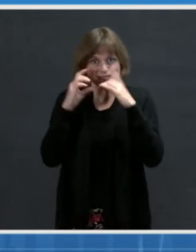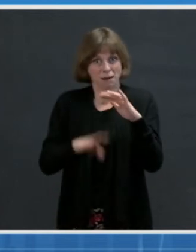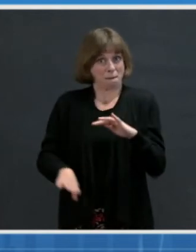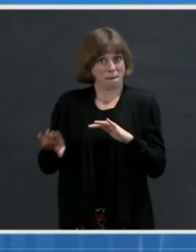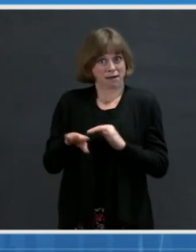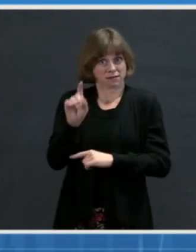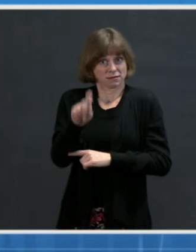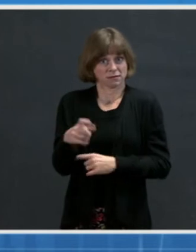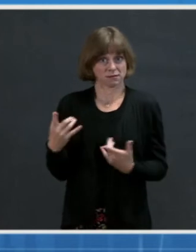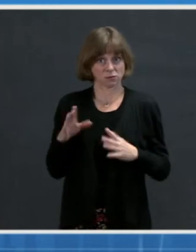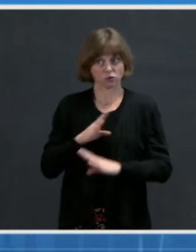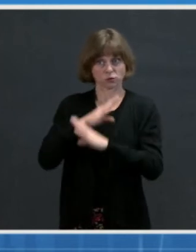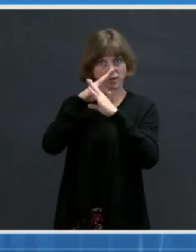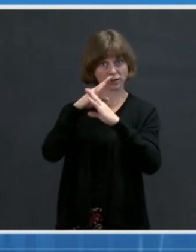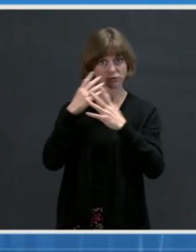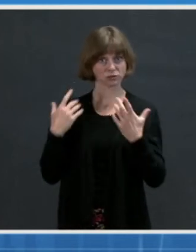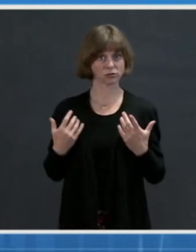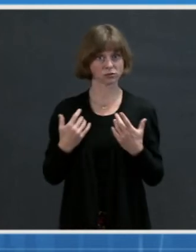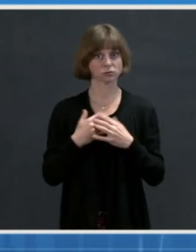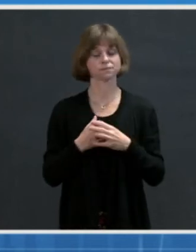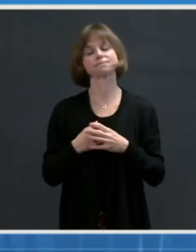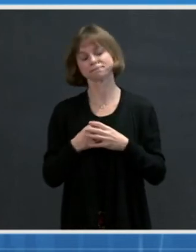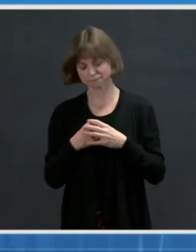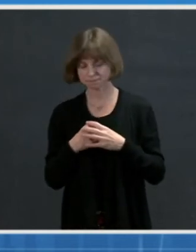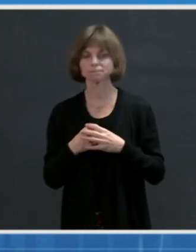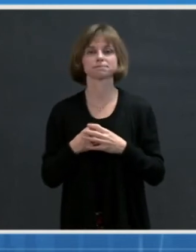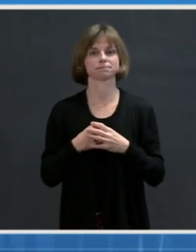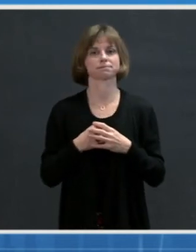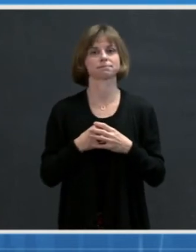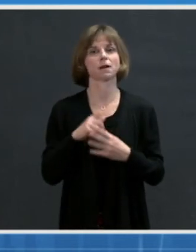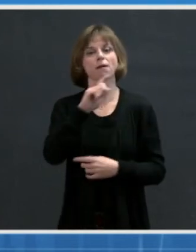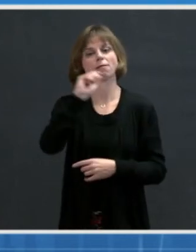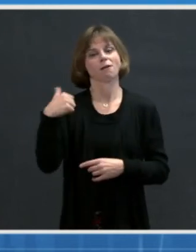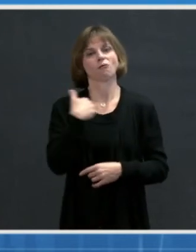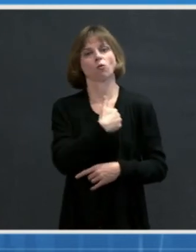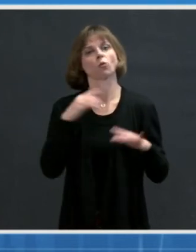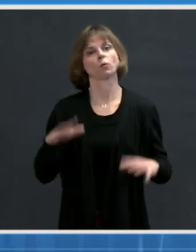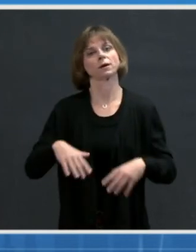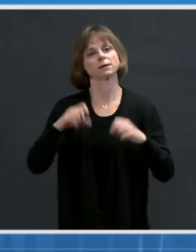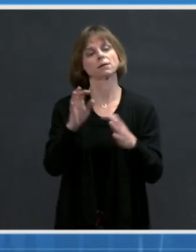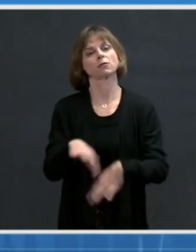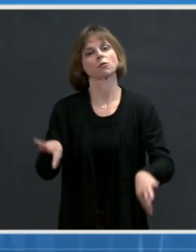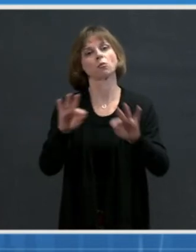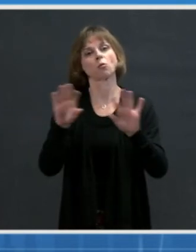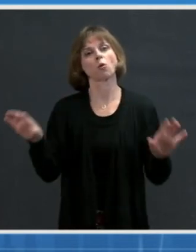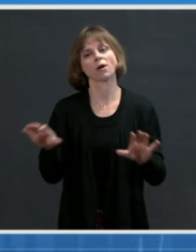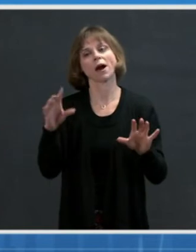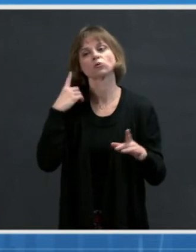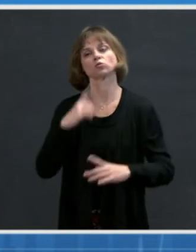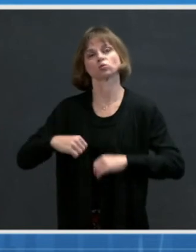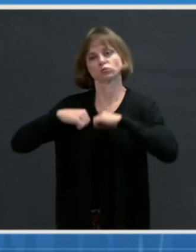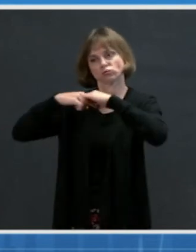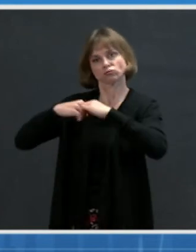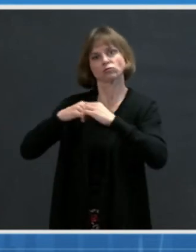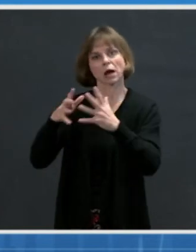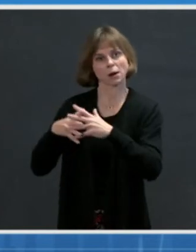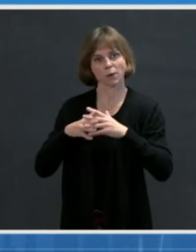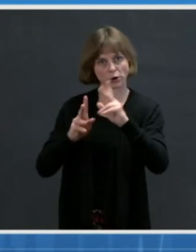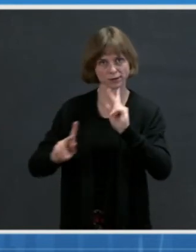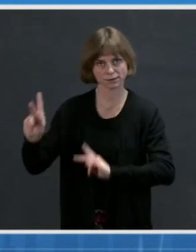protection. That's why we're taking this important action to keep Americans safe. We will deliver more